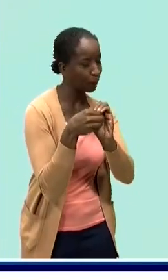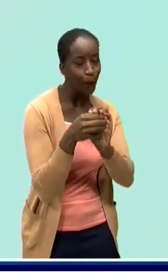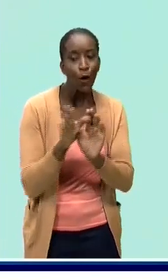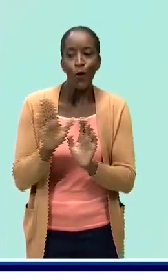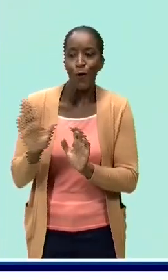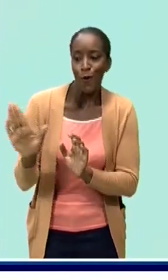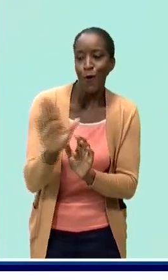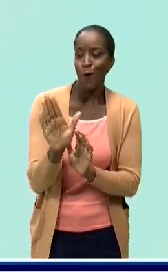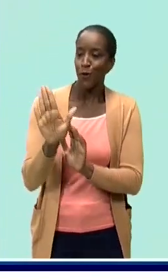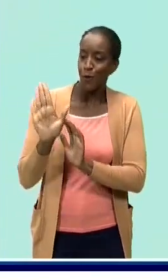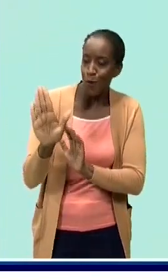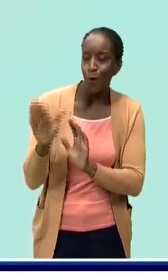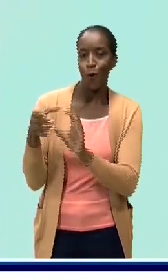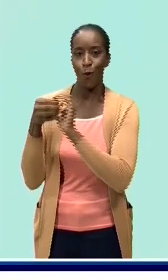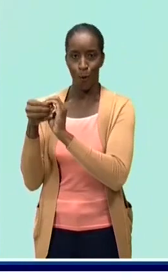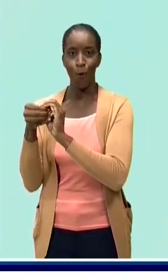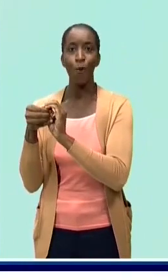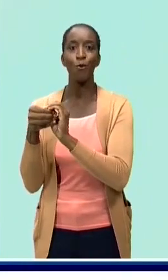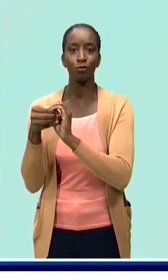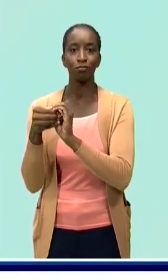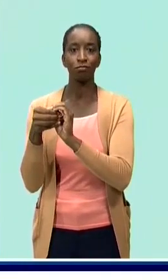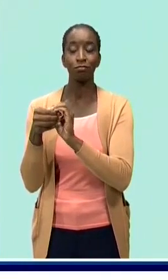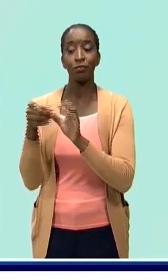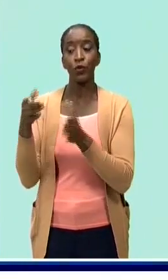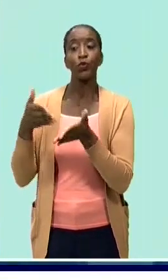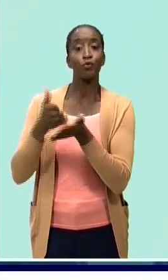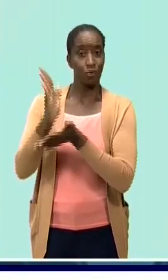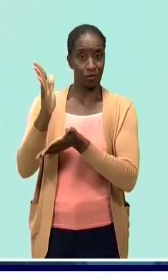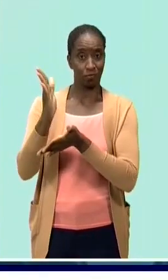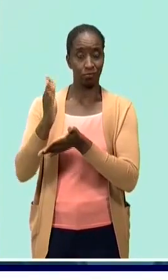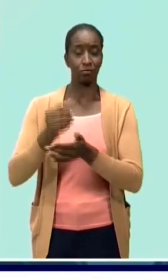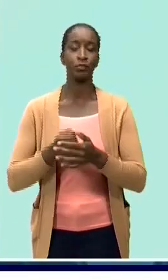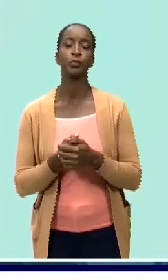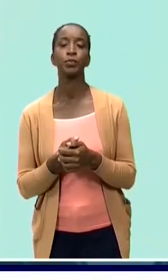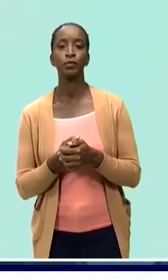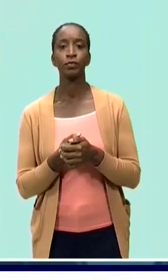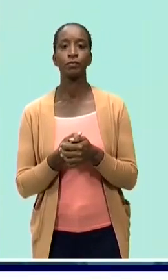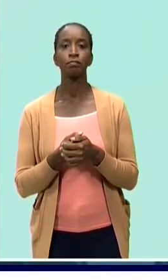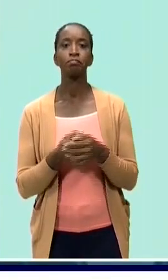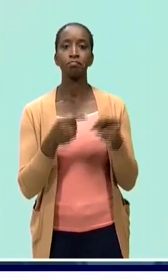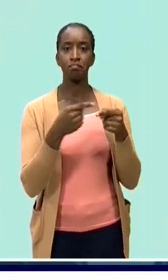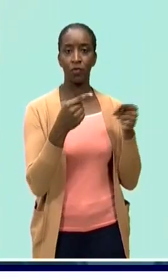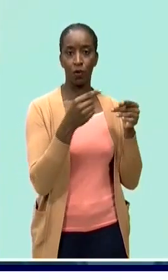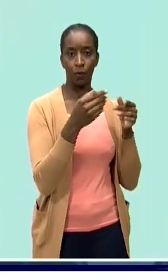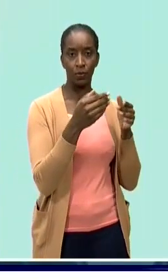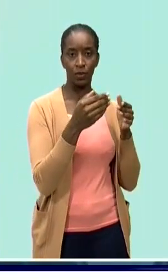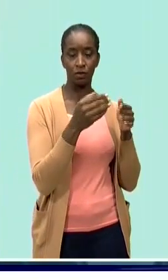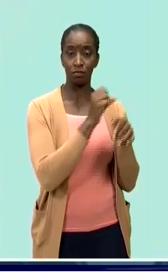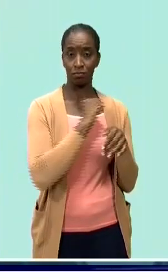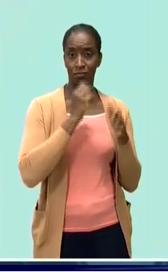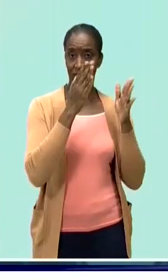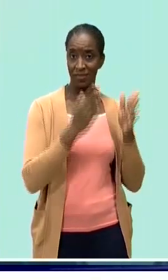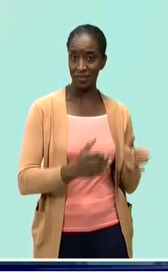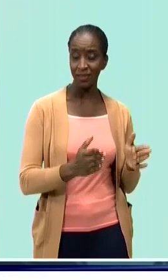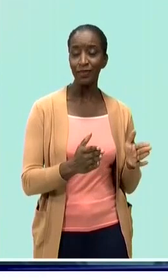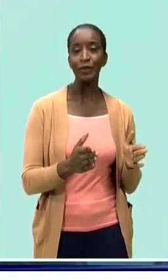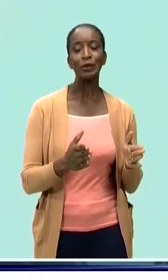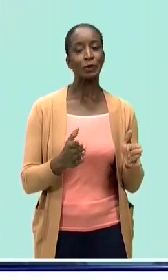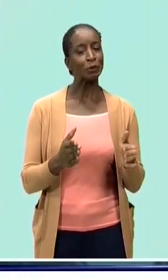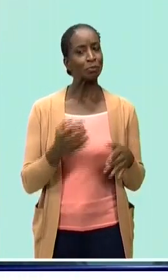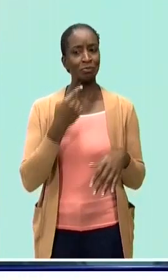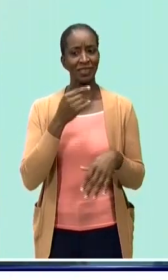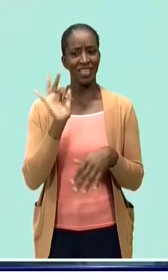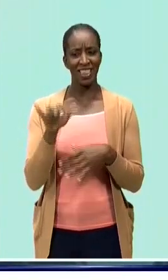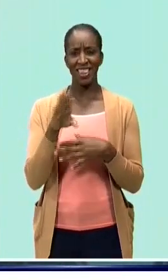own data, you have ownership rights. And opposition Senator Caswell Franklin has welcomed the bill, noting